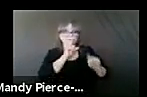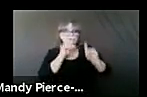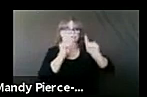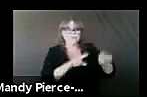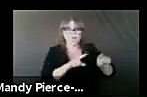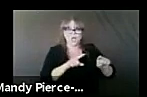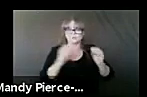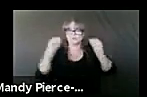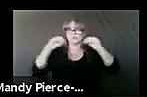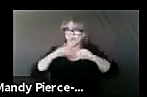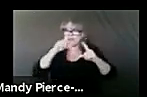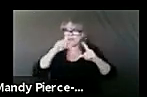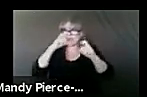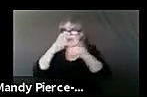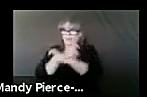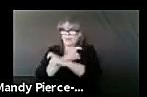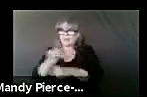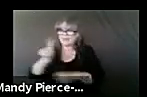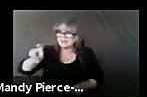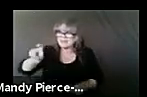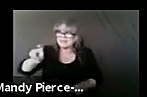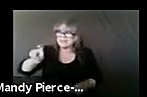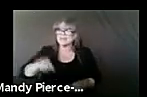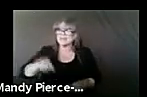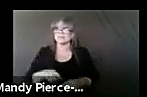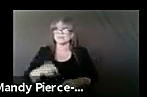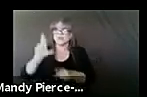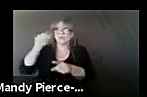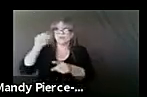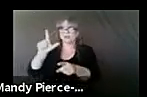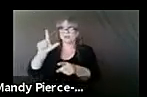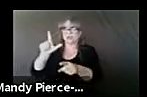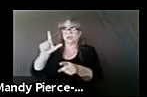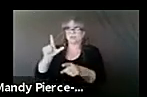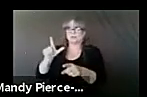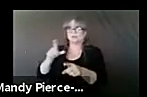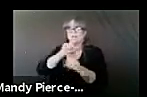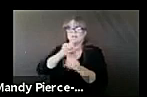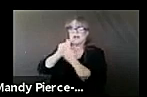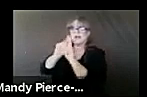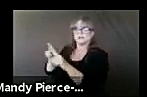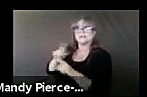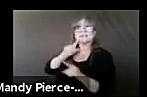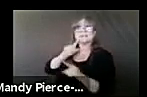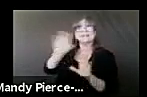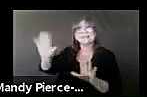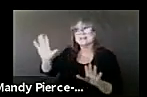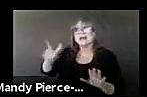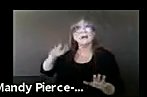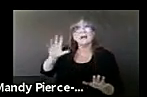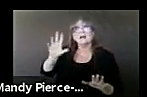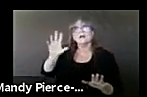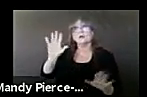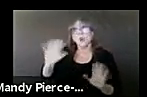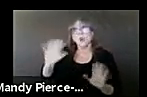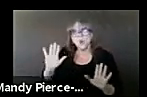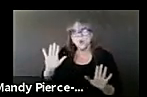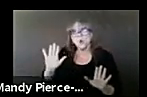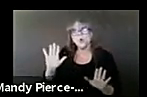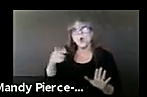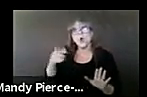models to look at. So we have our Colorado model, we have the IHME model, and there's many other models that we are evaluating